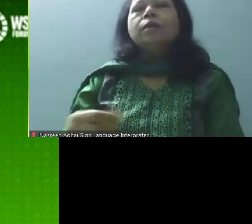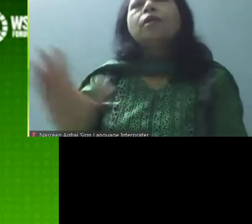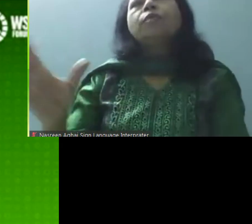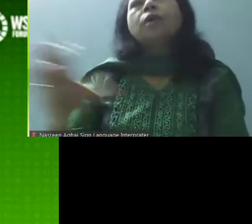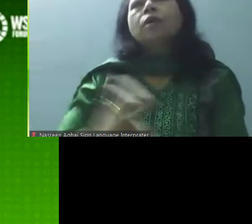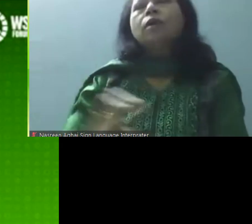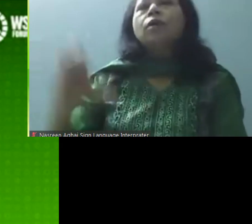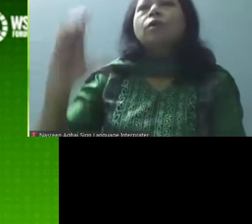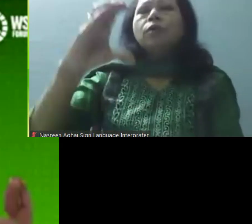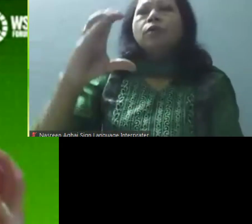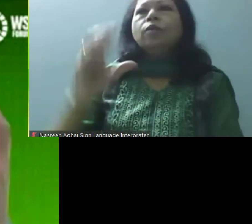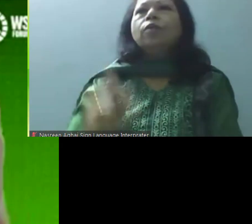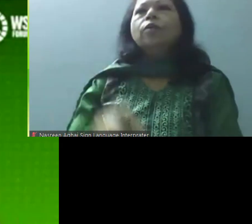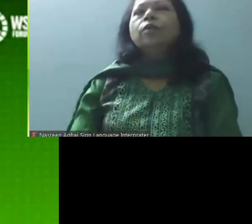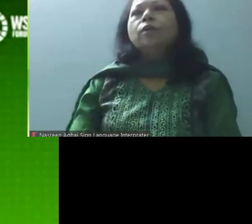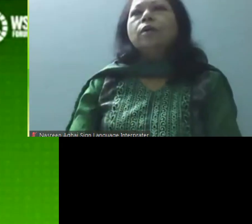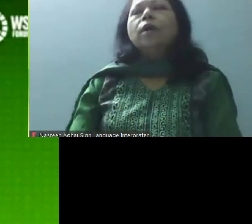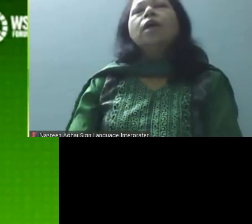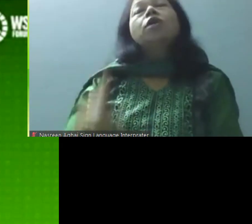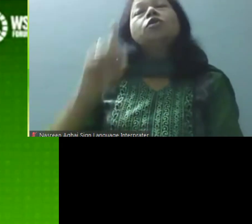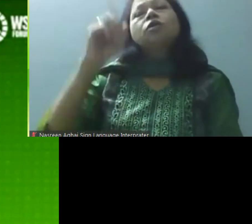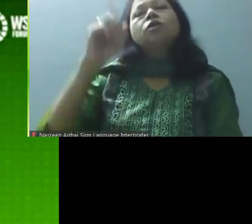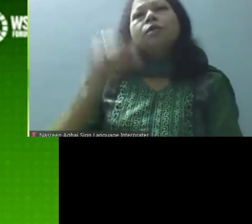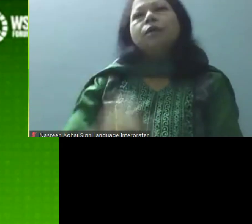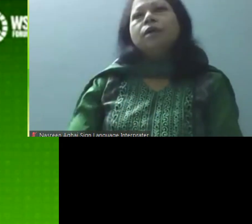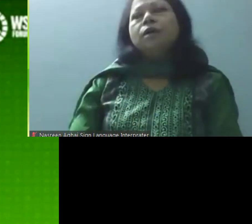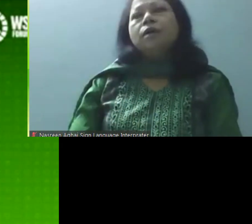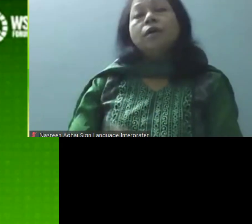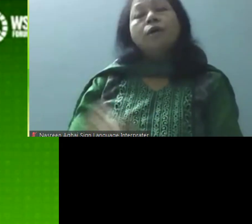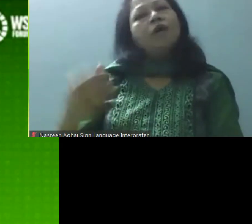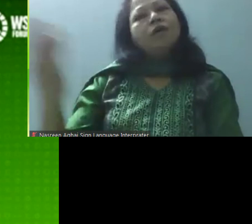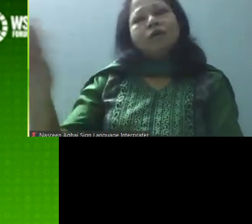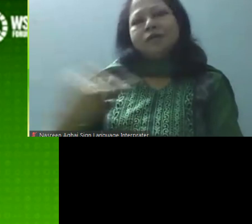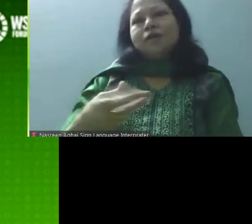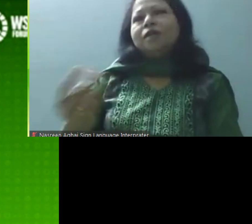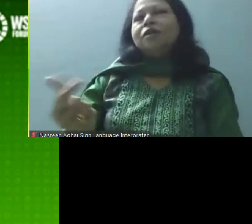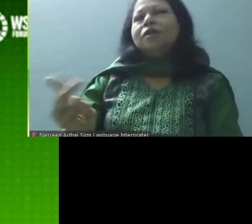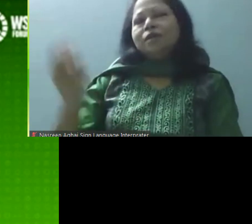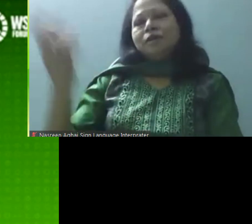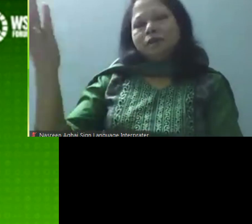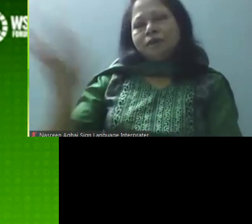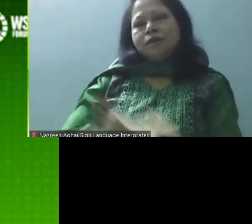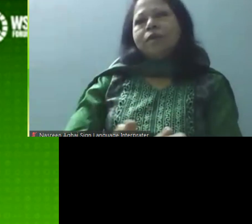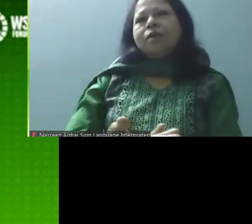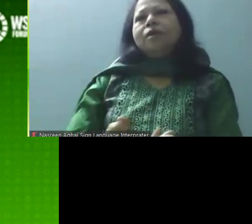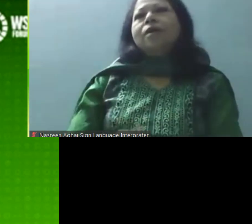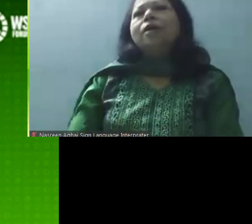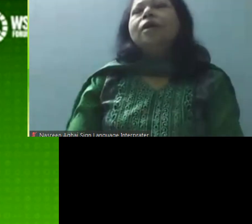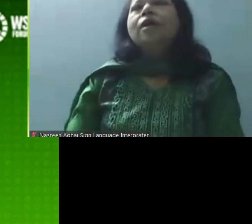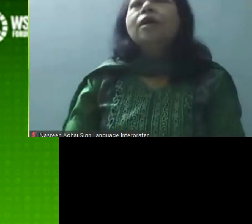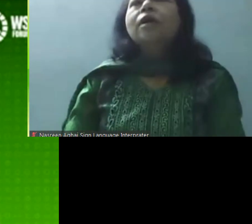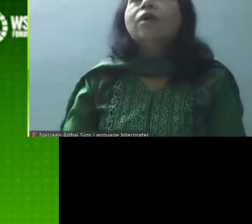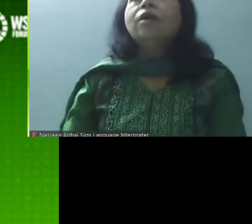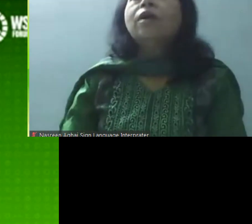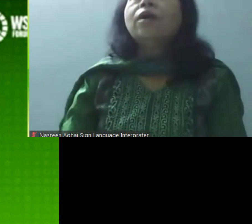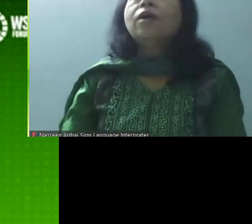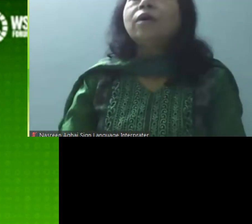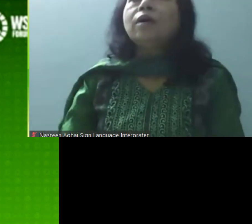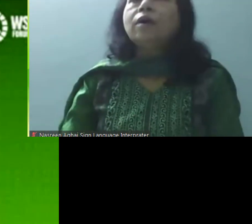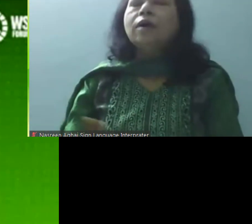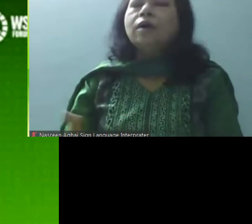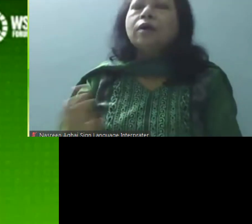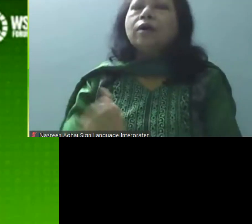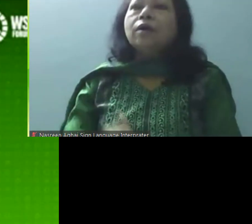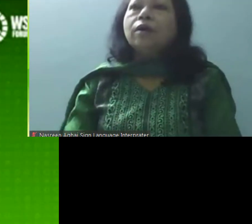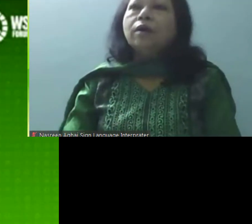but inshallah, we're going to resume very, very soon. Now, to wrap up, I just wanted to bring OptiKey